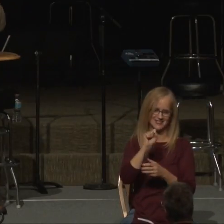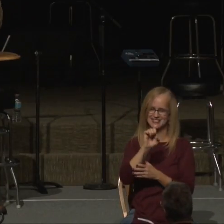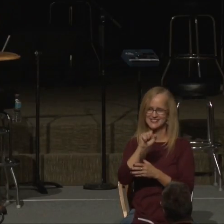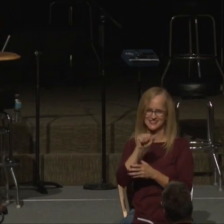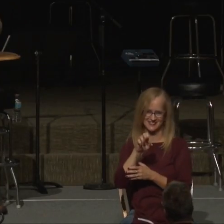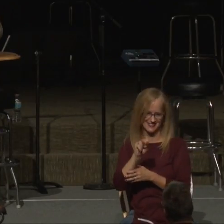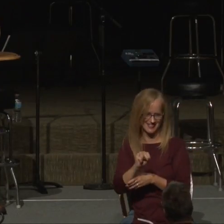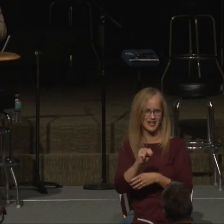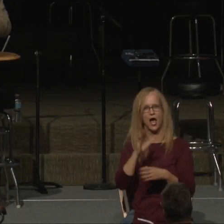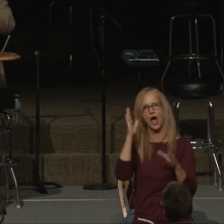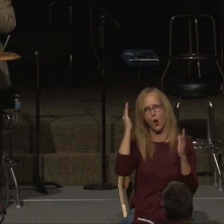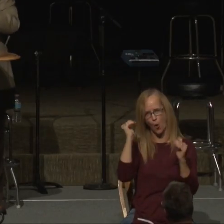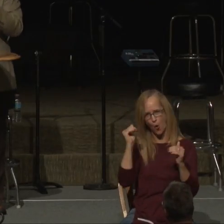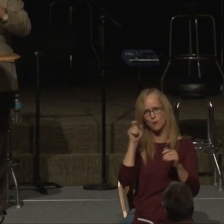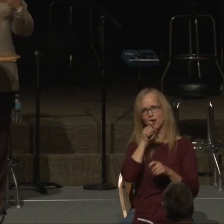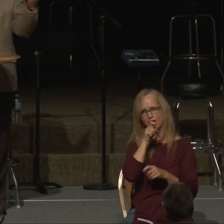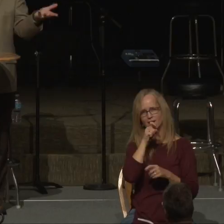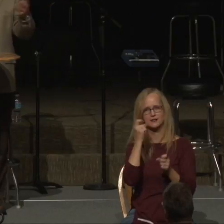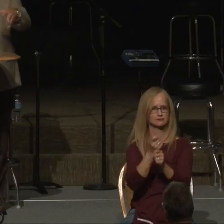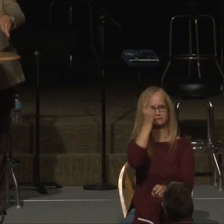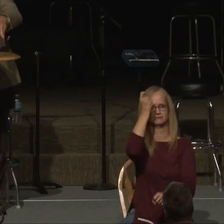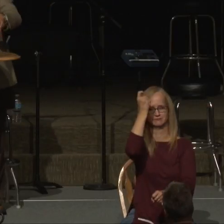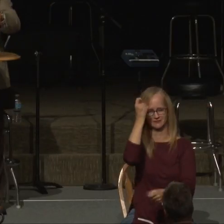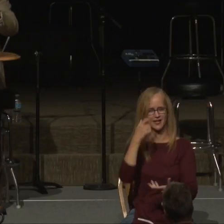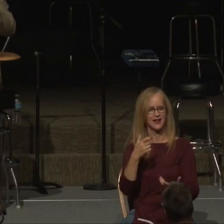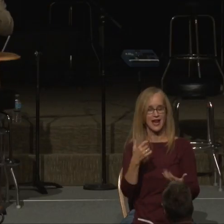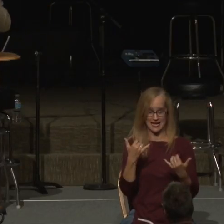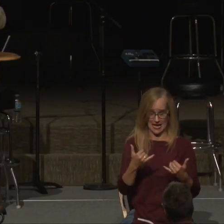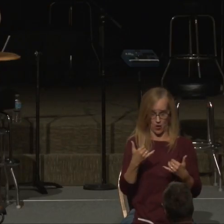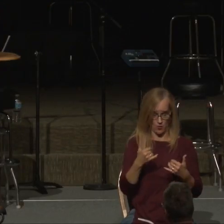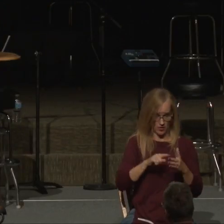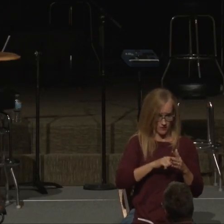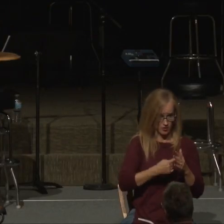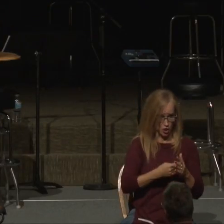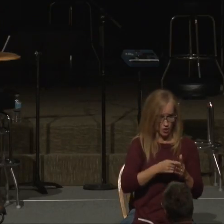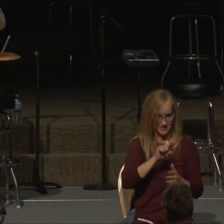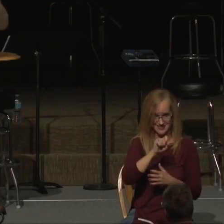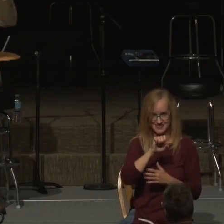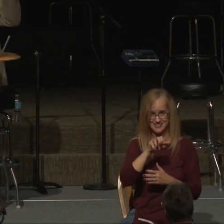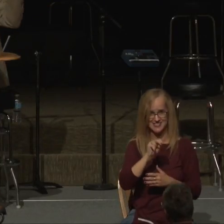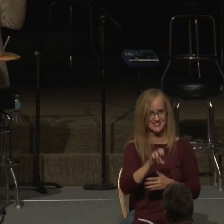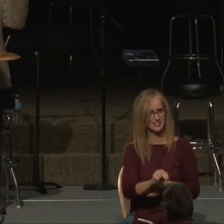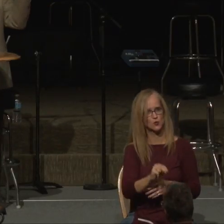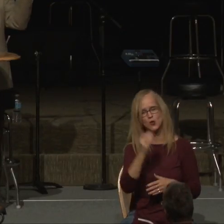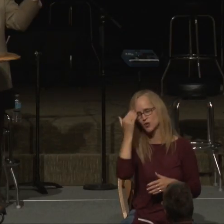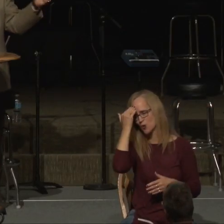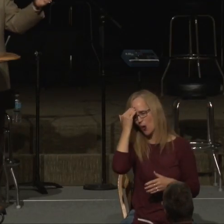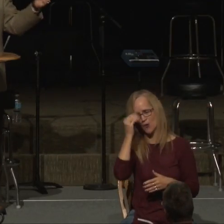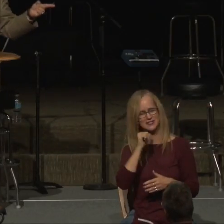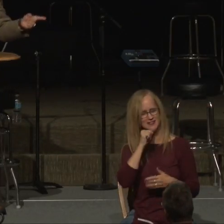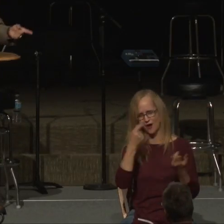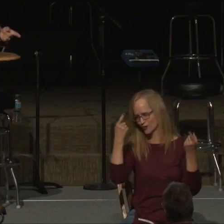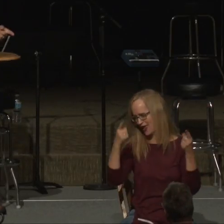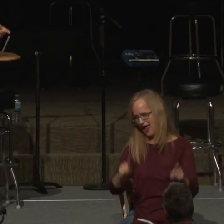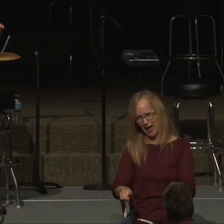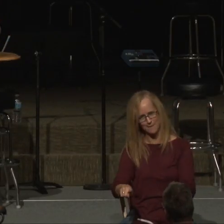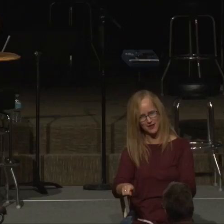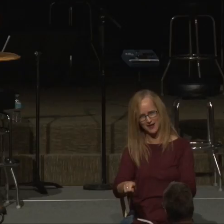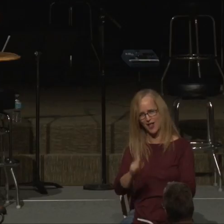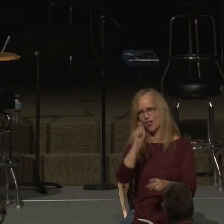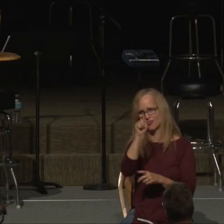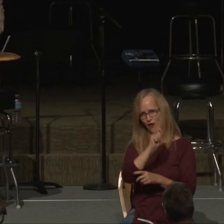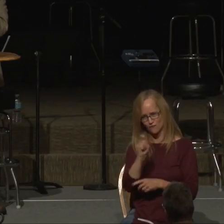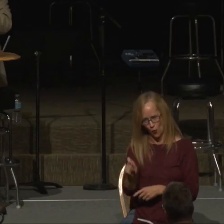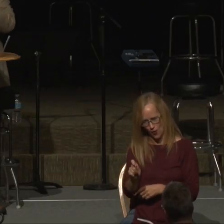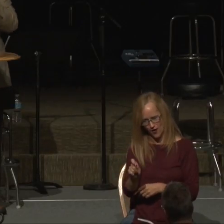the Hawkeyes will have an undefeated season, albeit we are now into the season, and we know that that's not going to happen. Therefore,